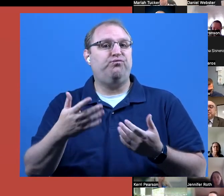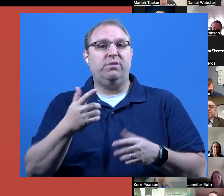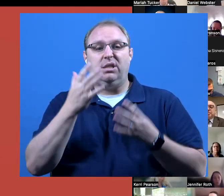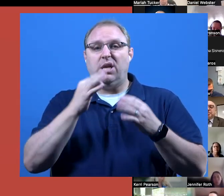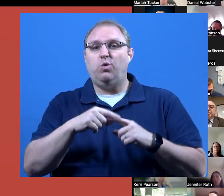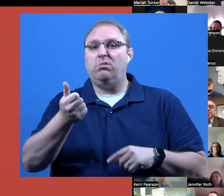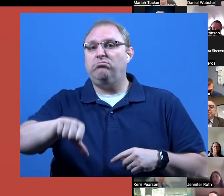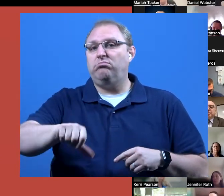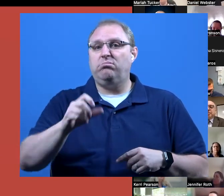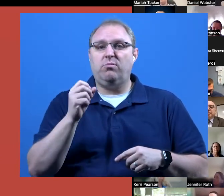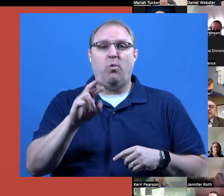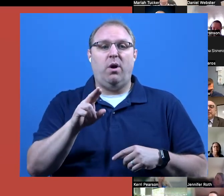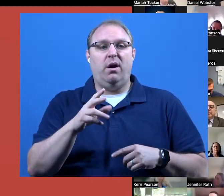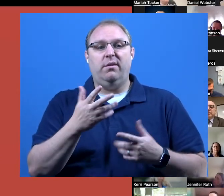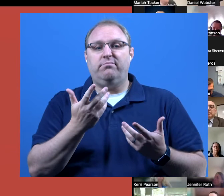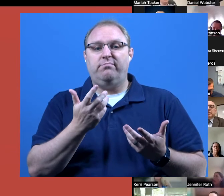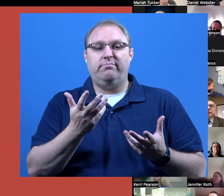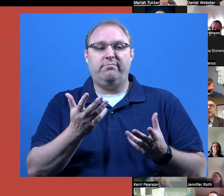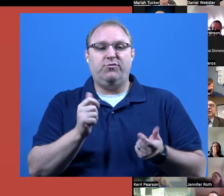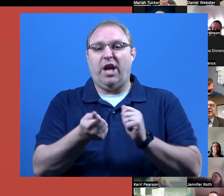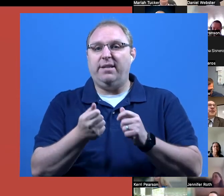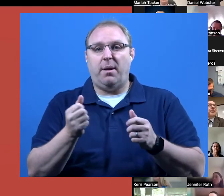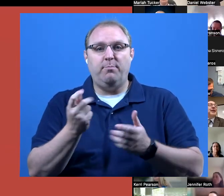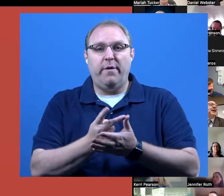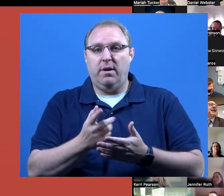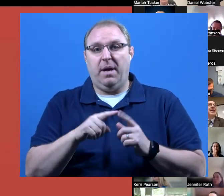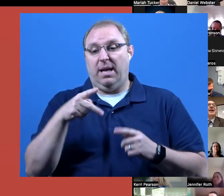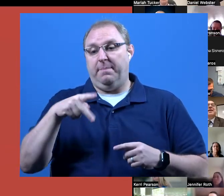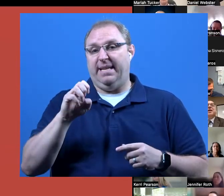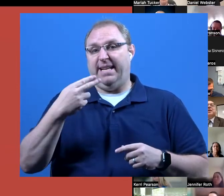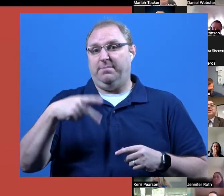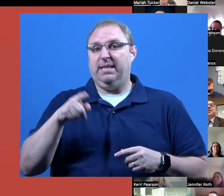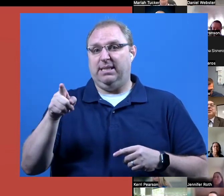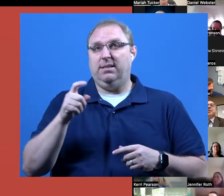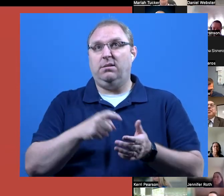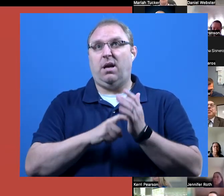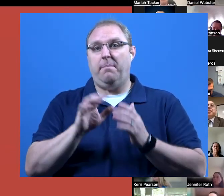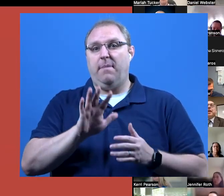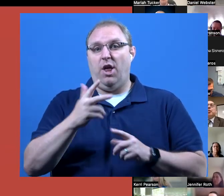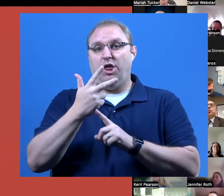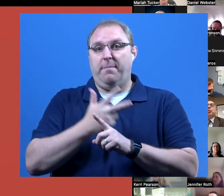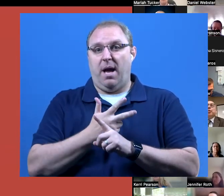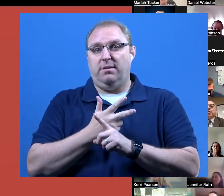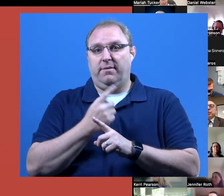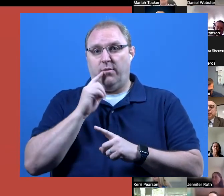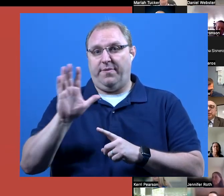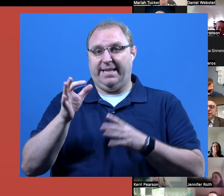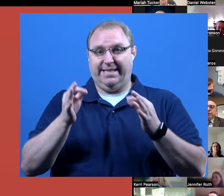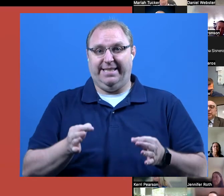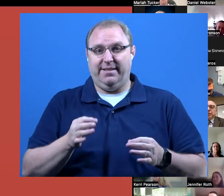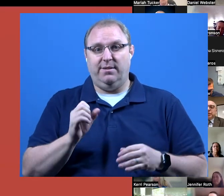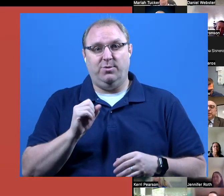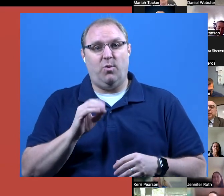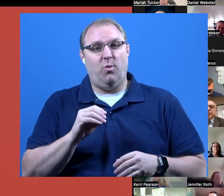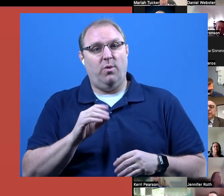Nothing. Me neither. Want to sing us a song? Yeah. I don't. that would be Okay, a if good something idea. comes up about